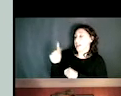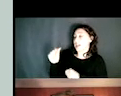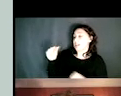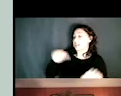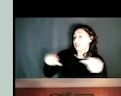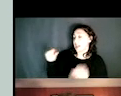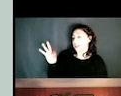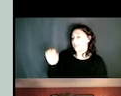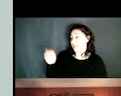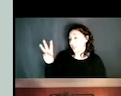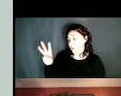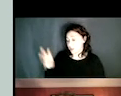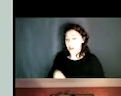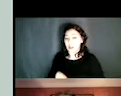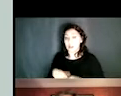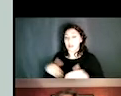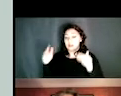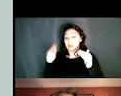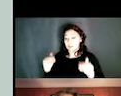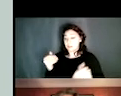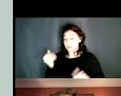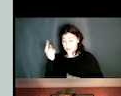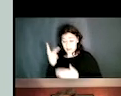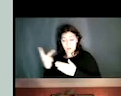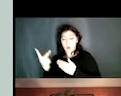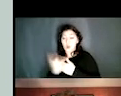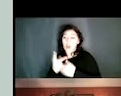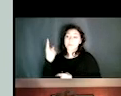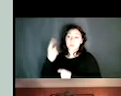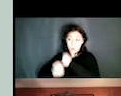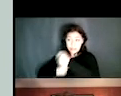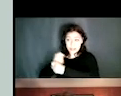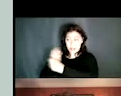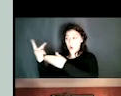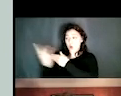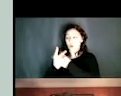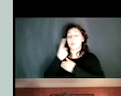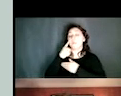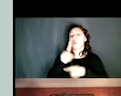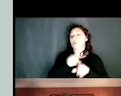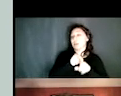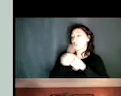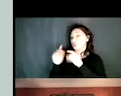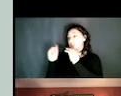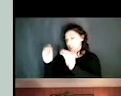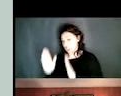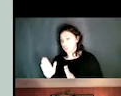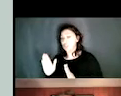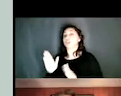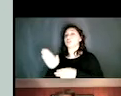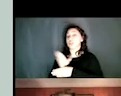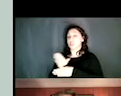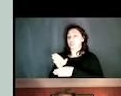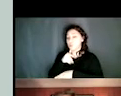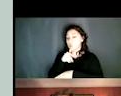The Junior Faculty Teaching Fellows is a year-long program for lecturers and assistant professors, which is led by Sheridan staff member Jessica Metzler.